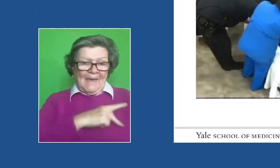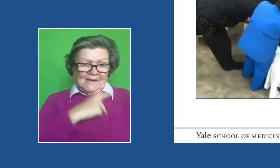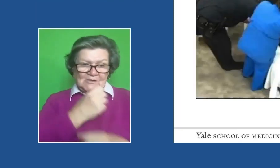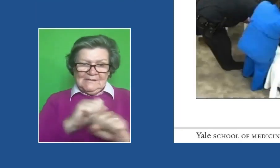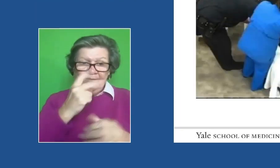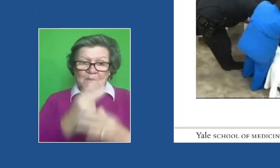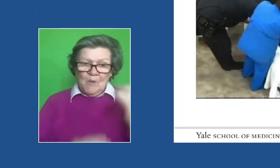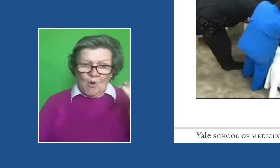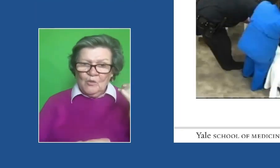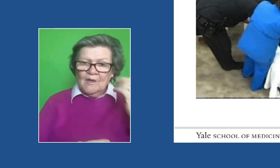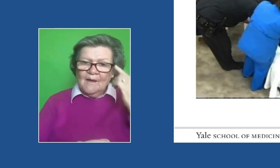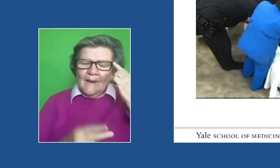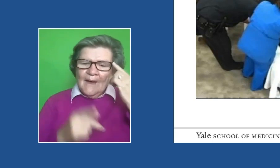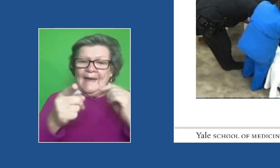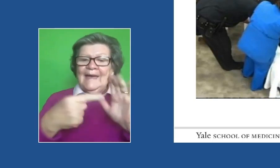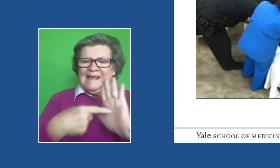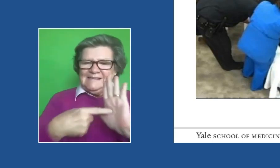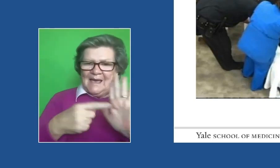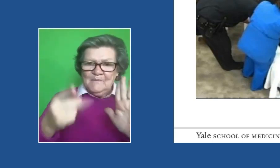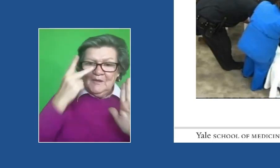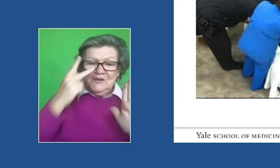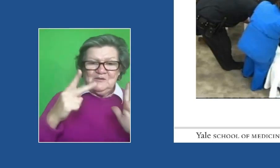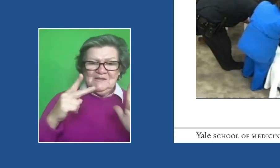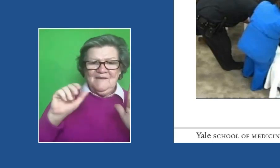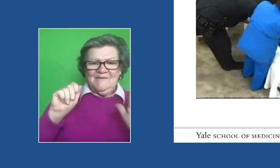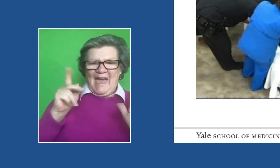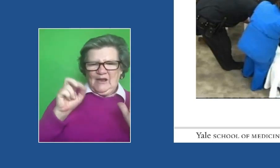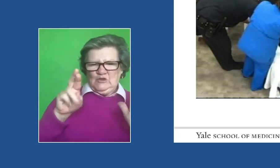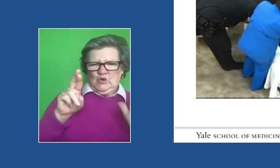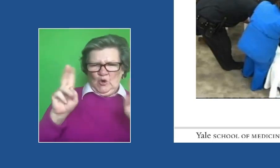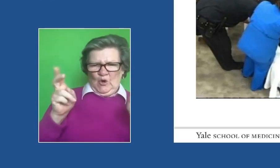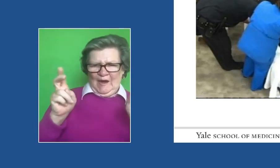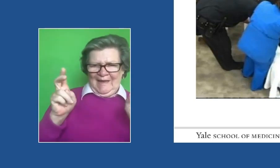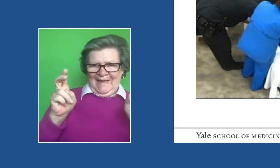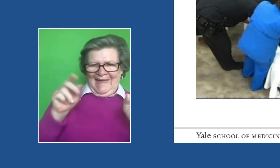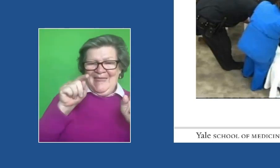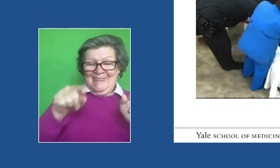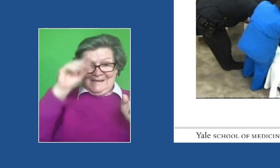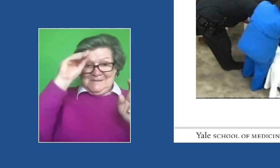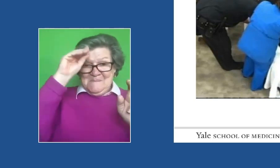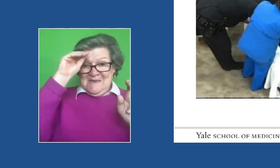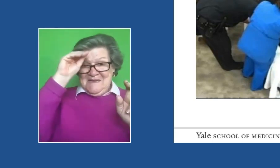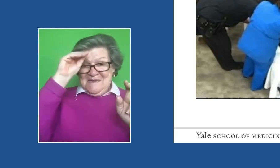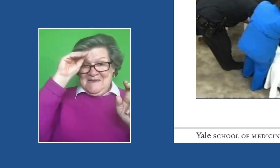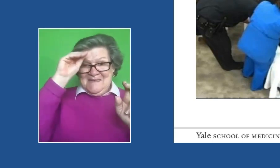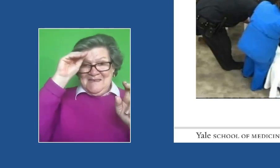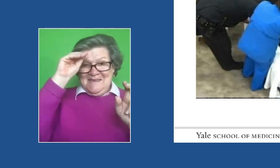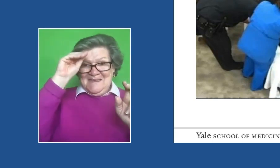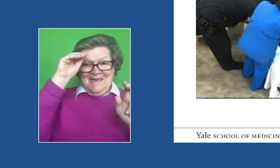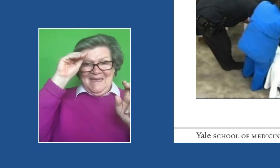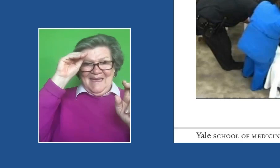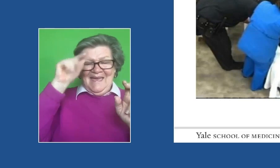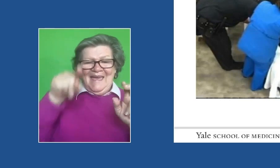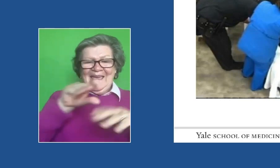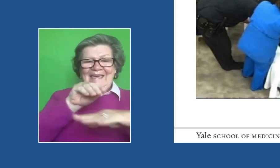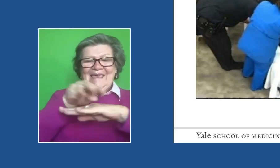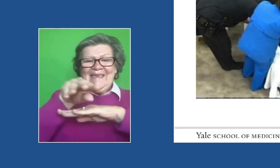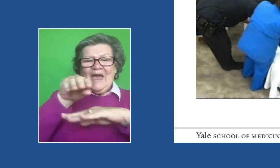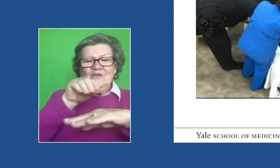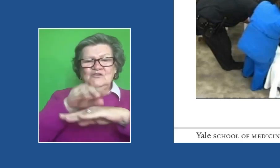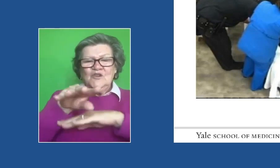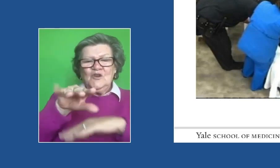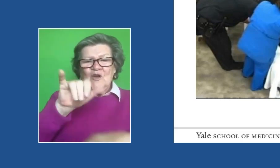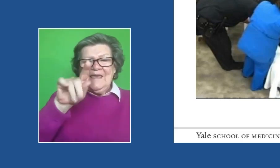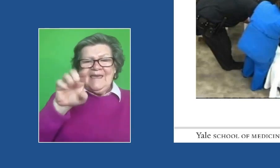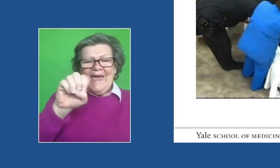here's an example where we have a standardized actor. This is a gentleman who is a milieu counselor at Yale Psychiatric